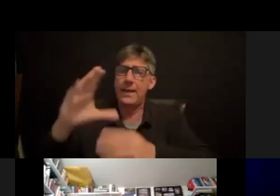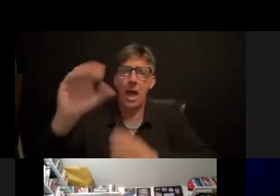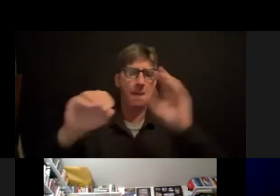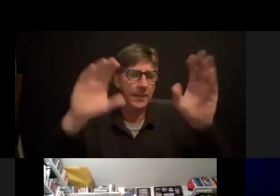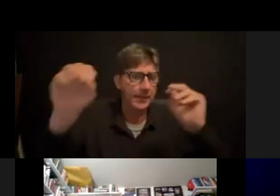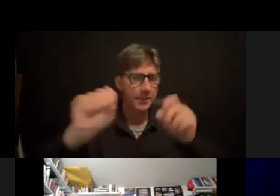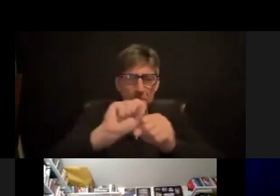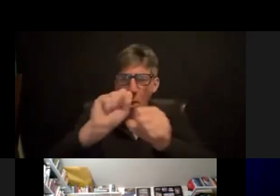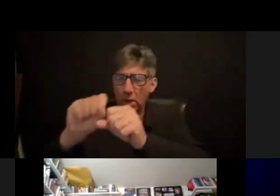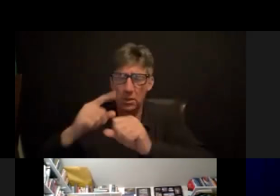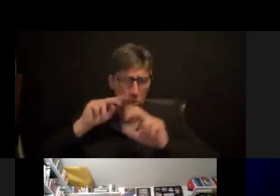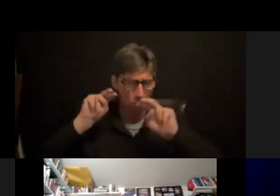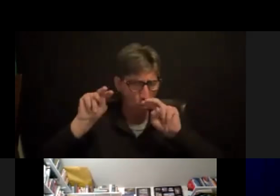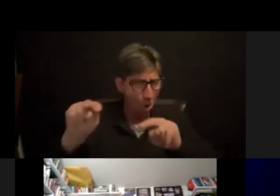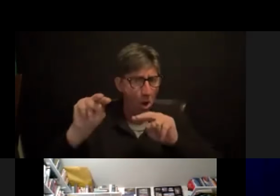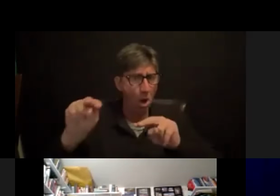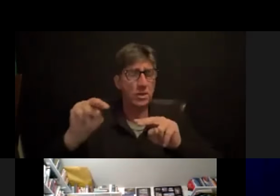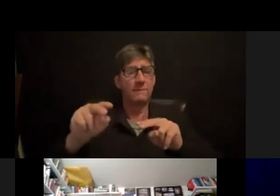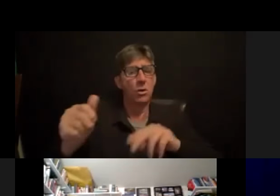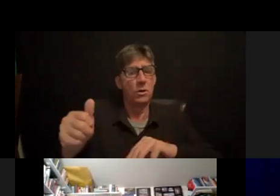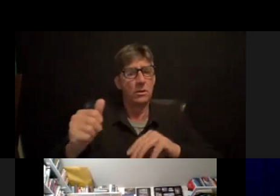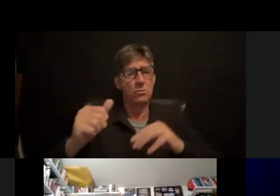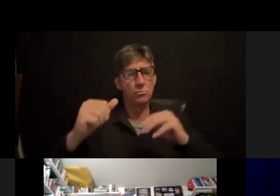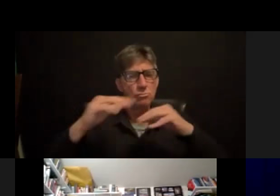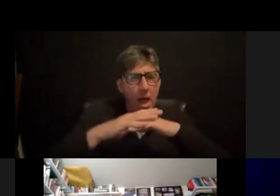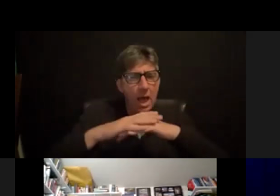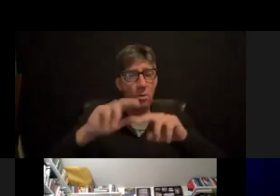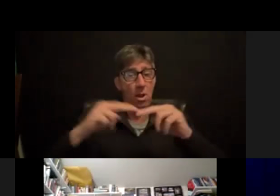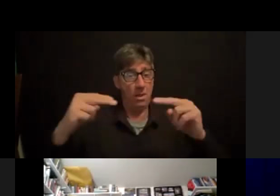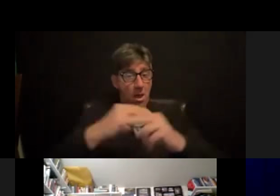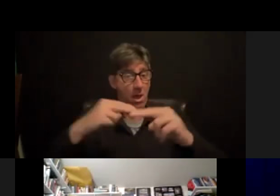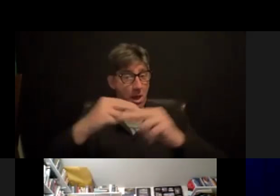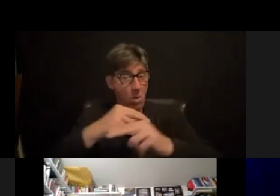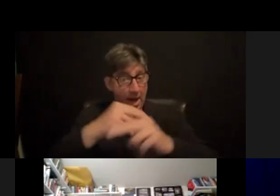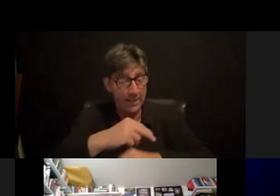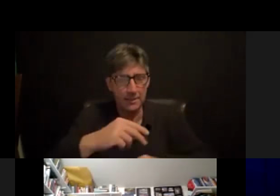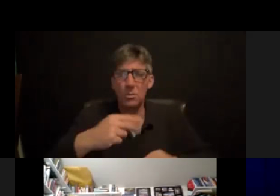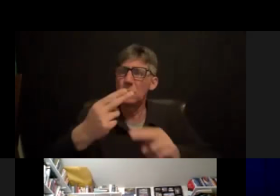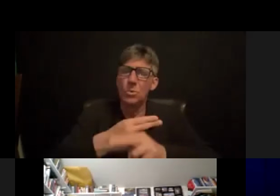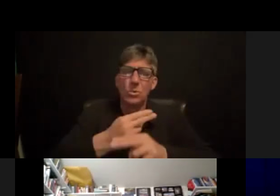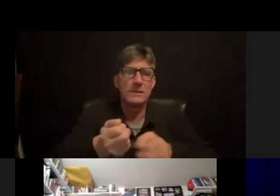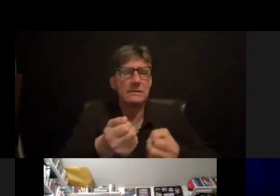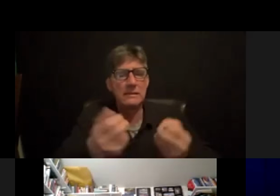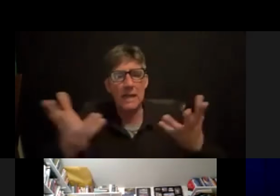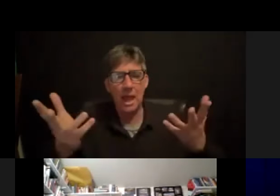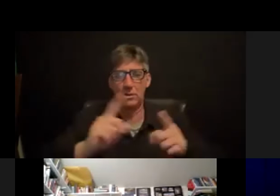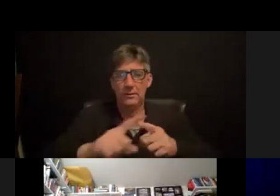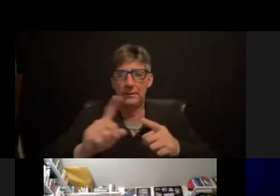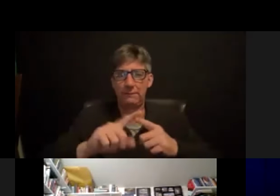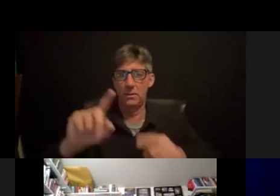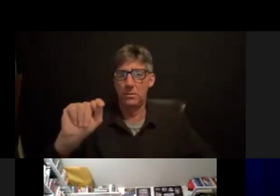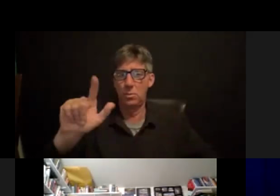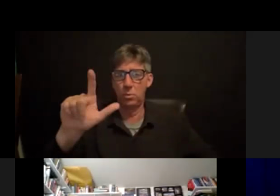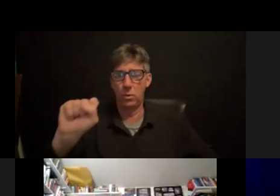kind of crowding on the highways and trying to use a whole bunch of different tools to determine when the best time to bring